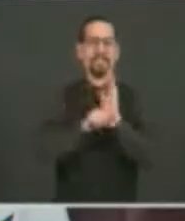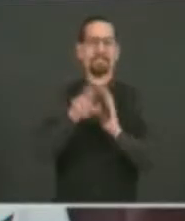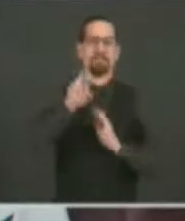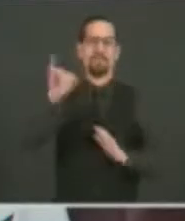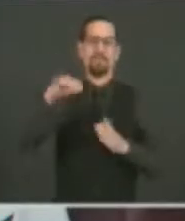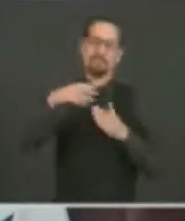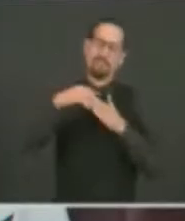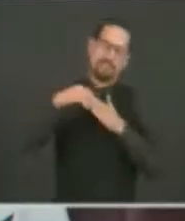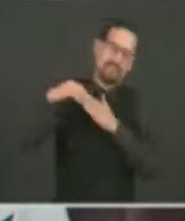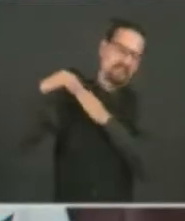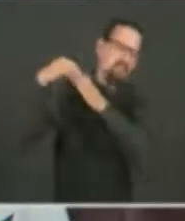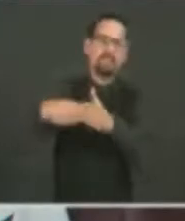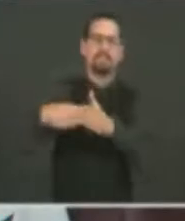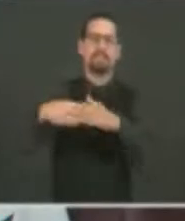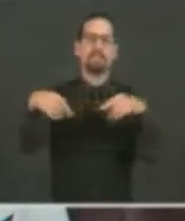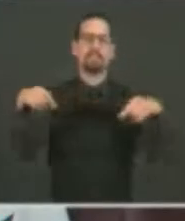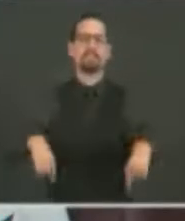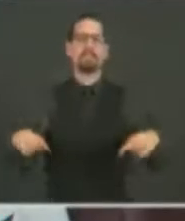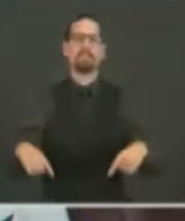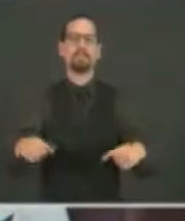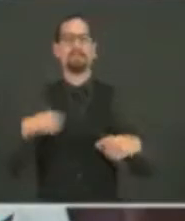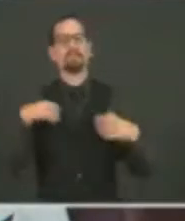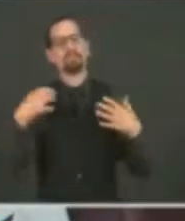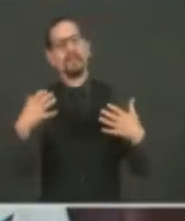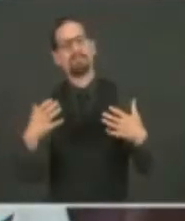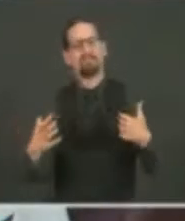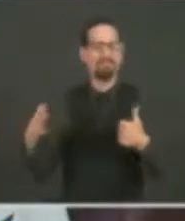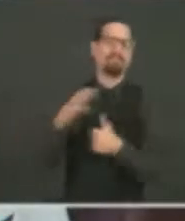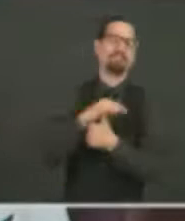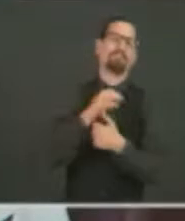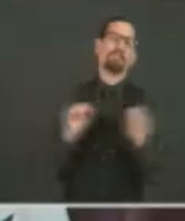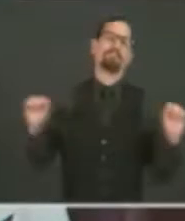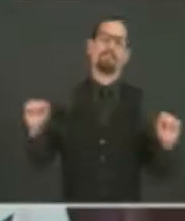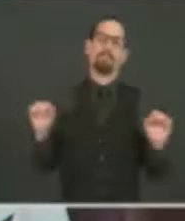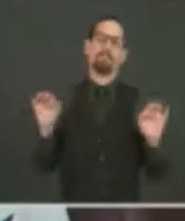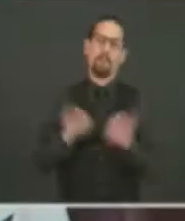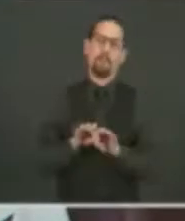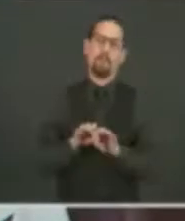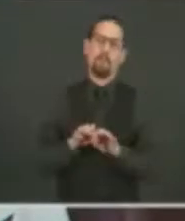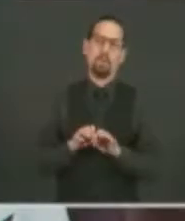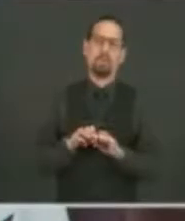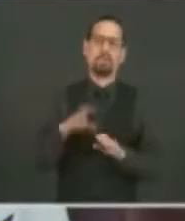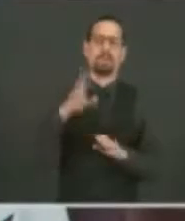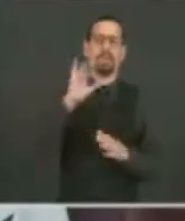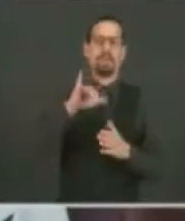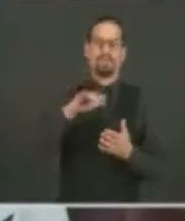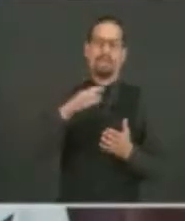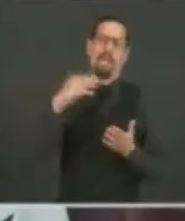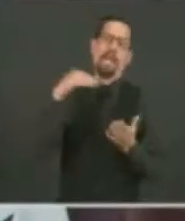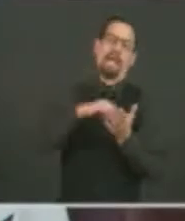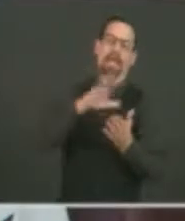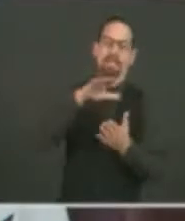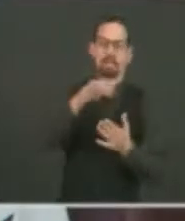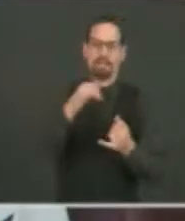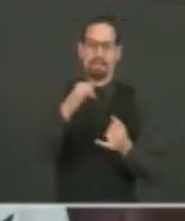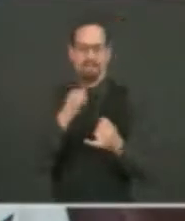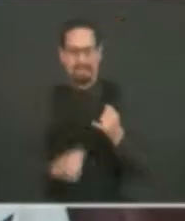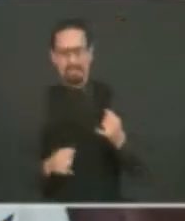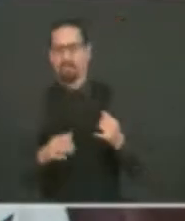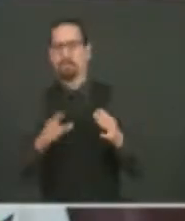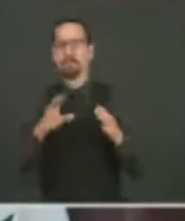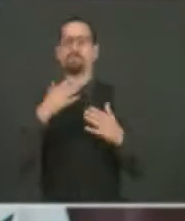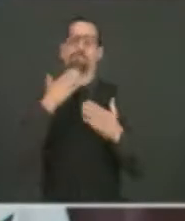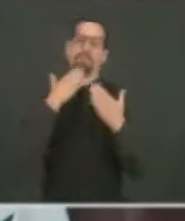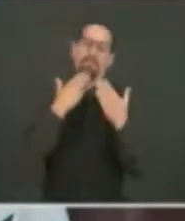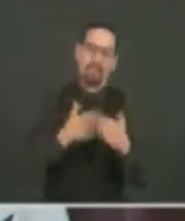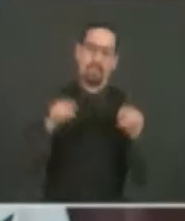that keeps everyone safe. I'd like to end on the school section just by thanking teachers. We're asking